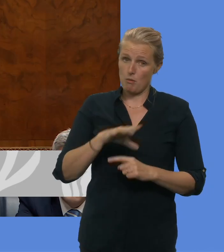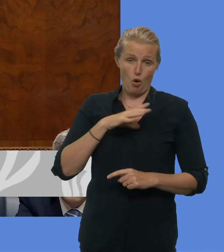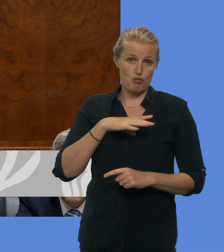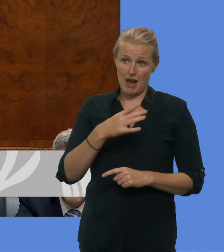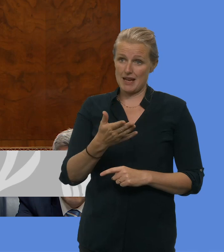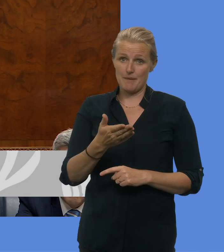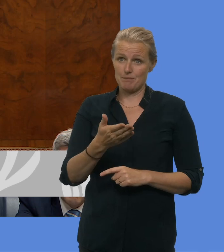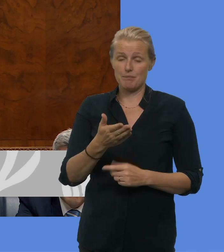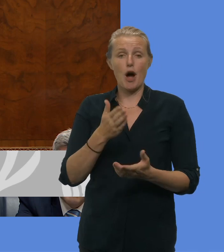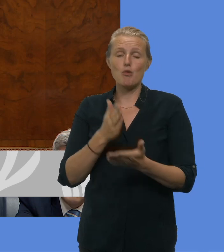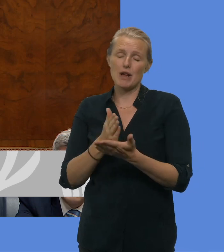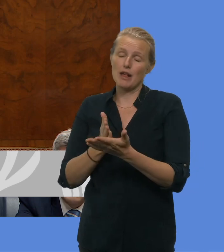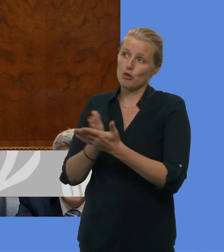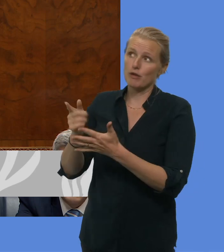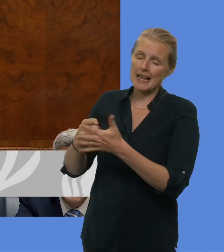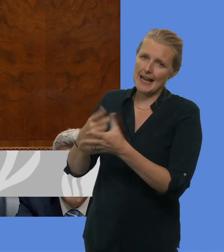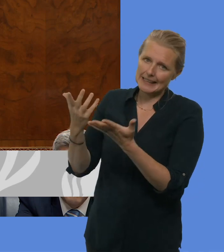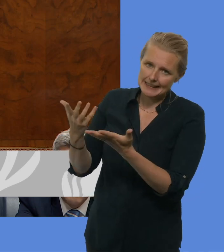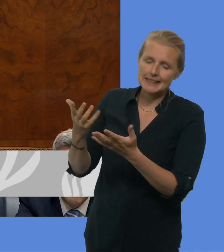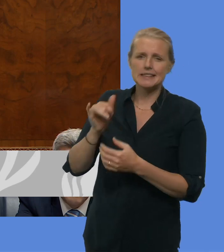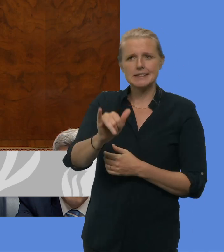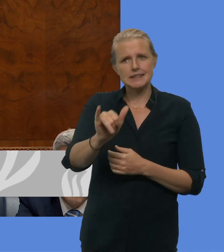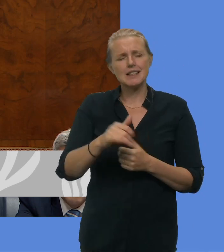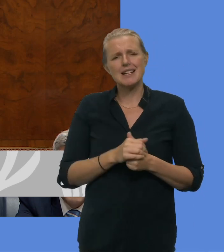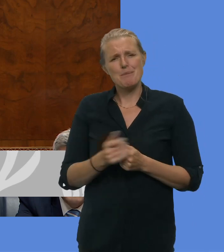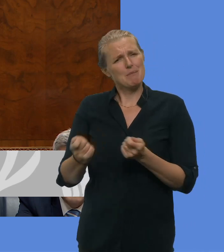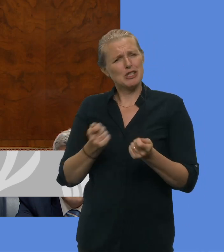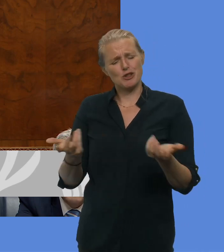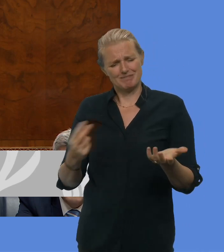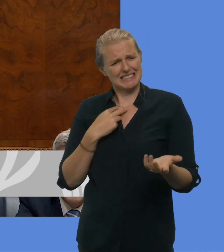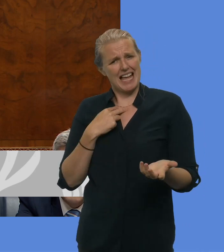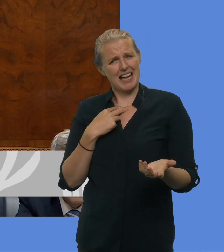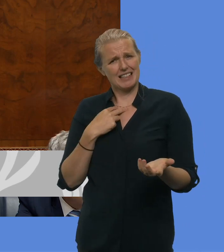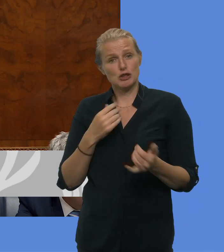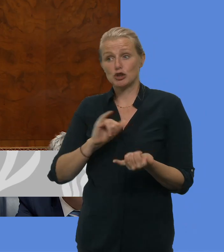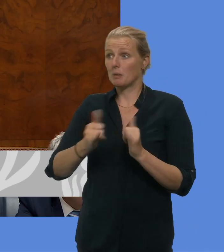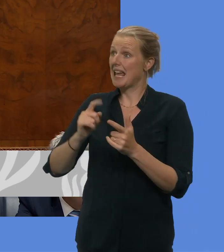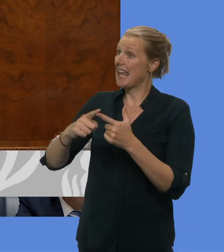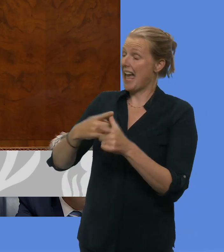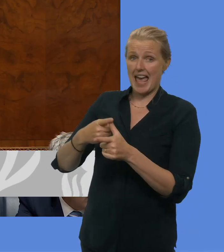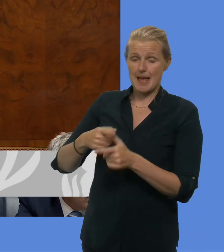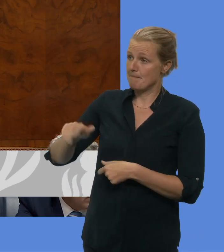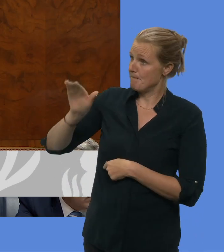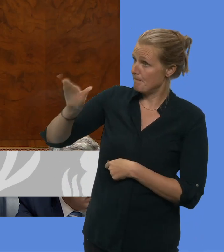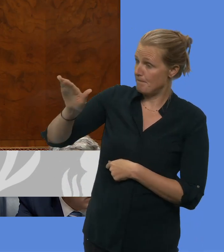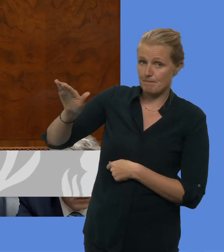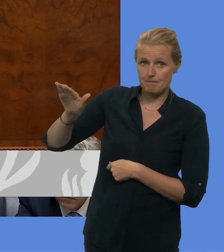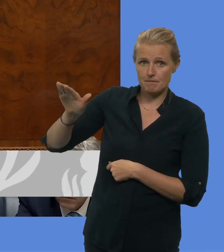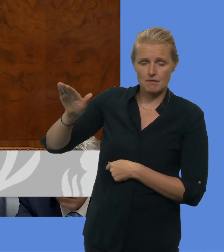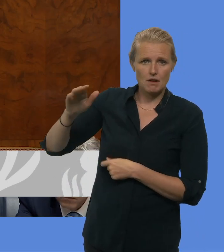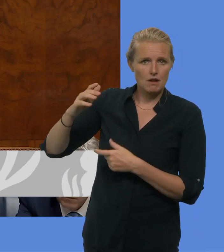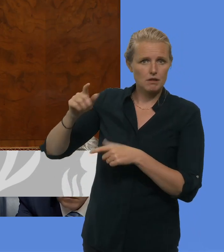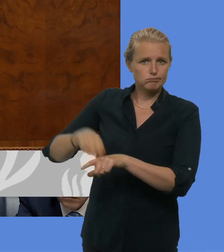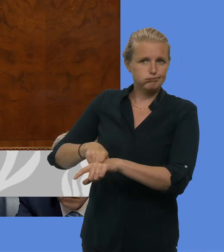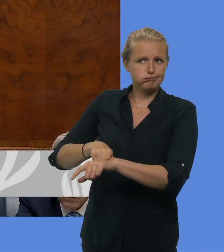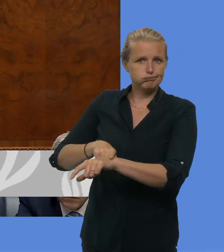it is through the EA. Minister, it's a sad reflection that sometimes with EA the length of time taken means that these buildings fall